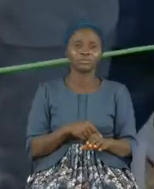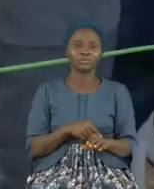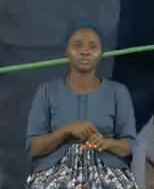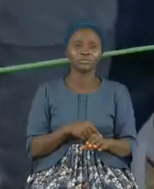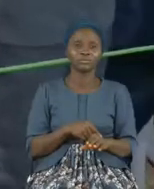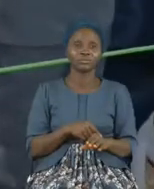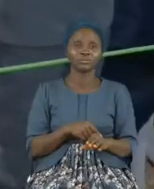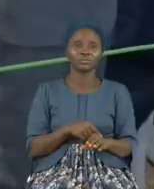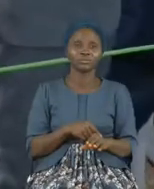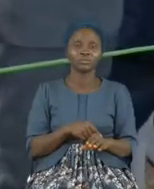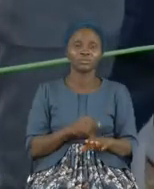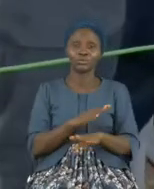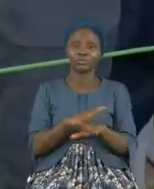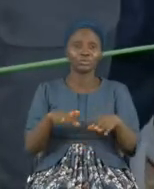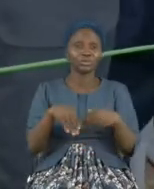Don't give chance